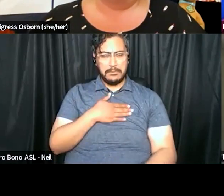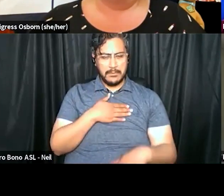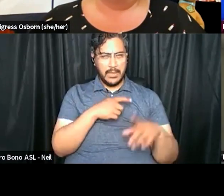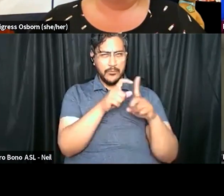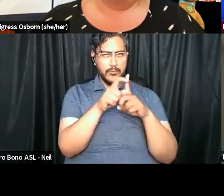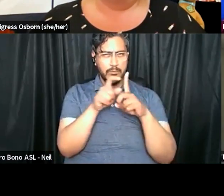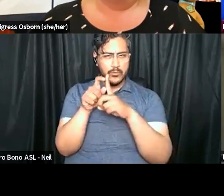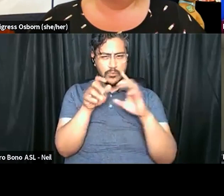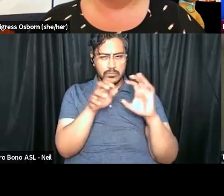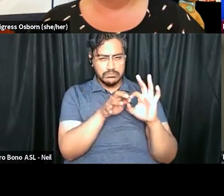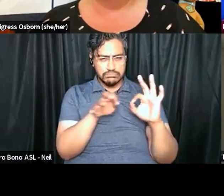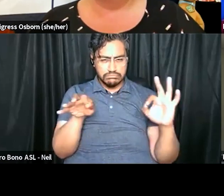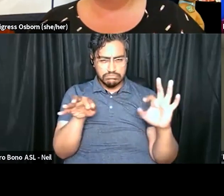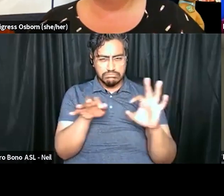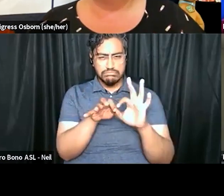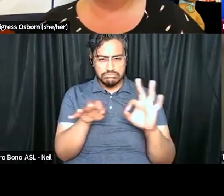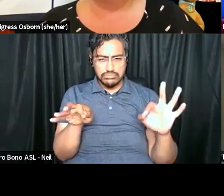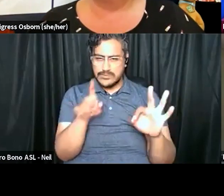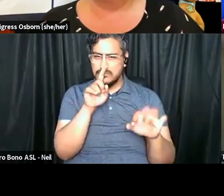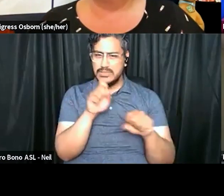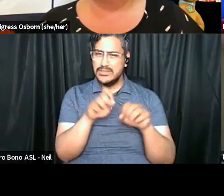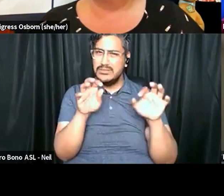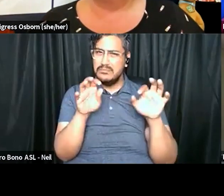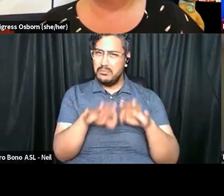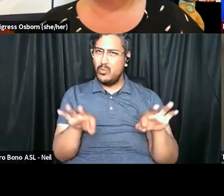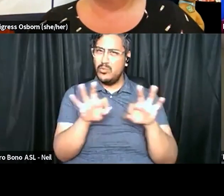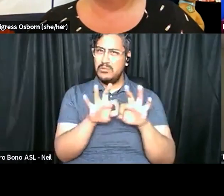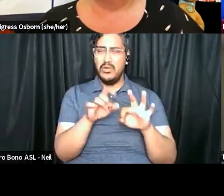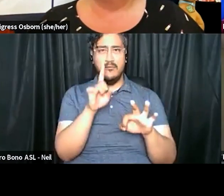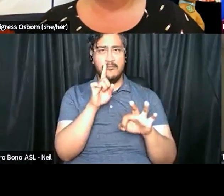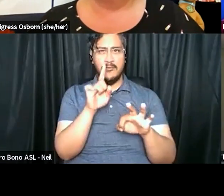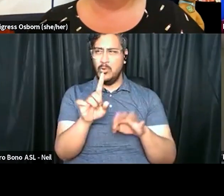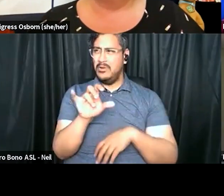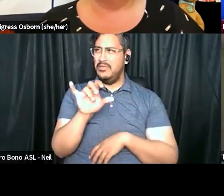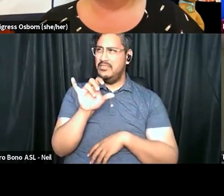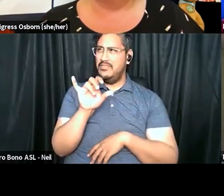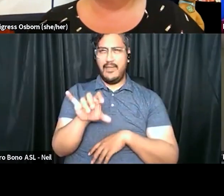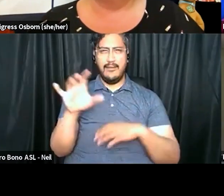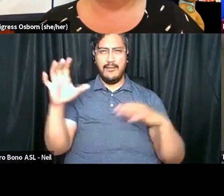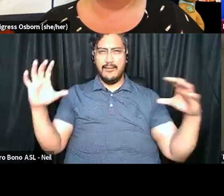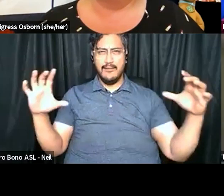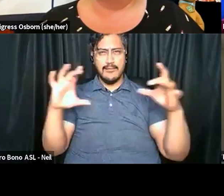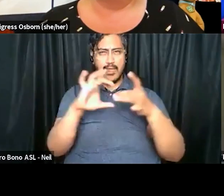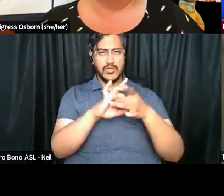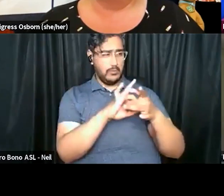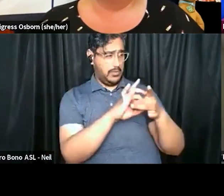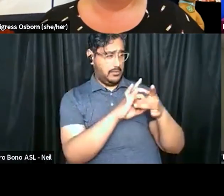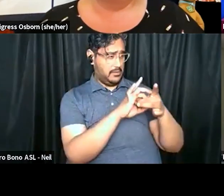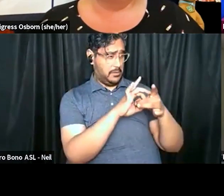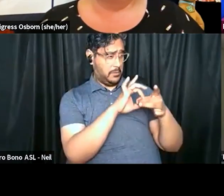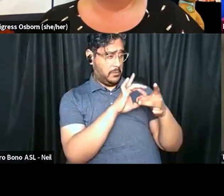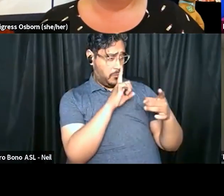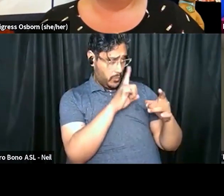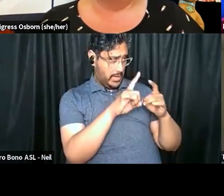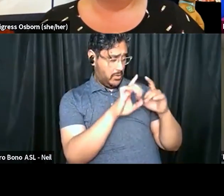Connecting the physical world to the words is what drives me